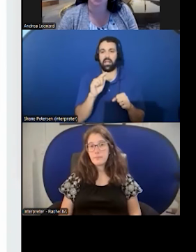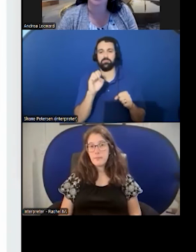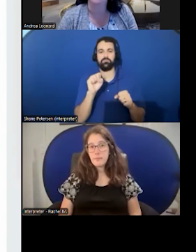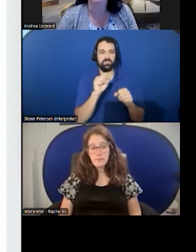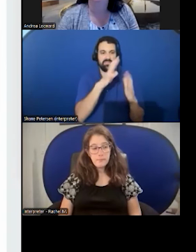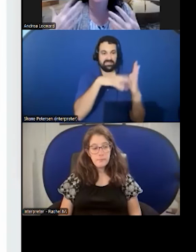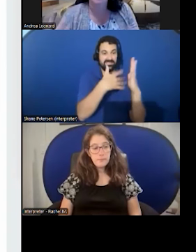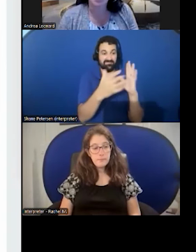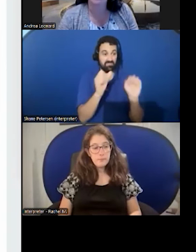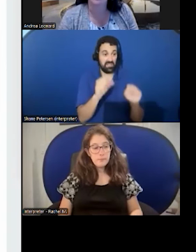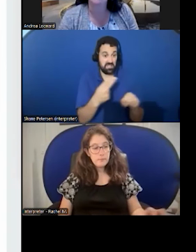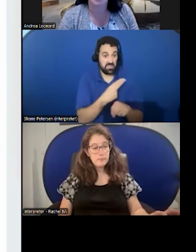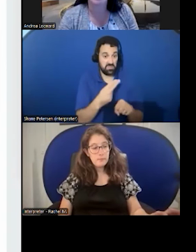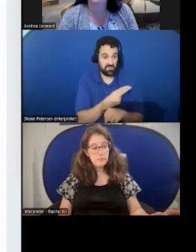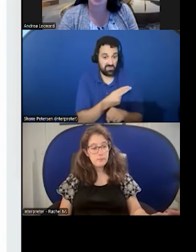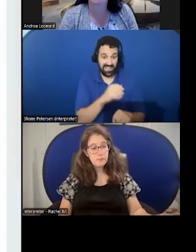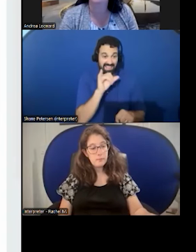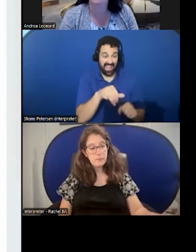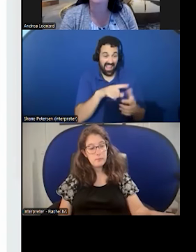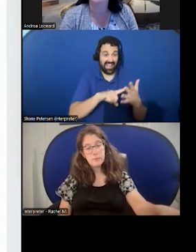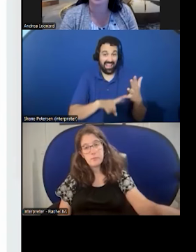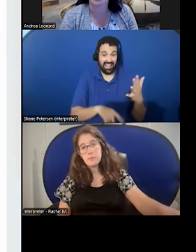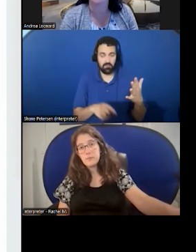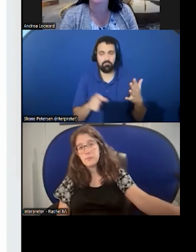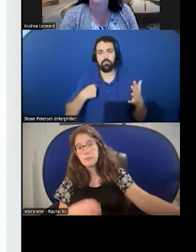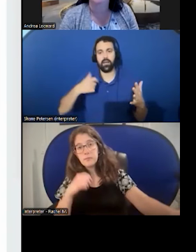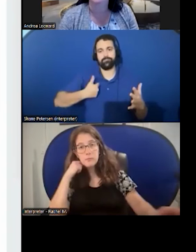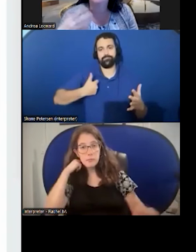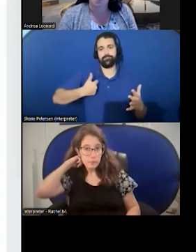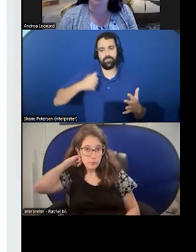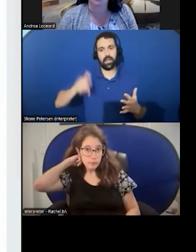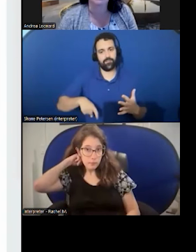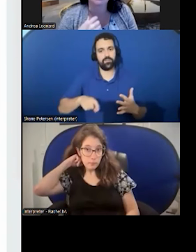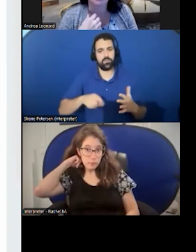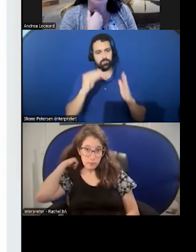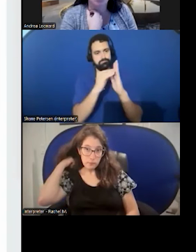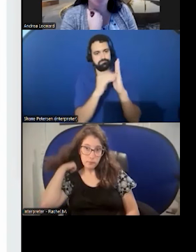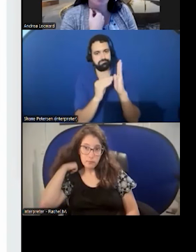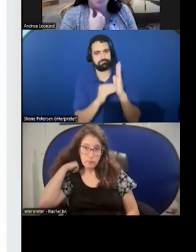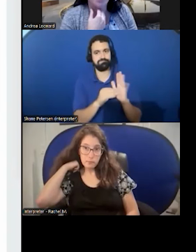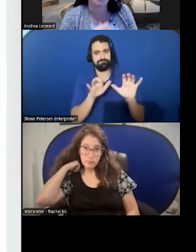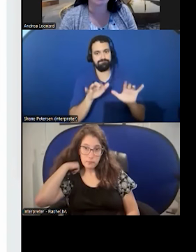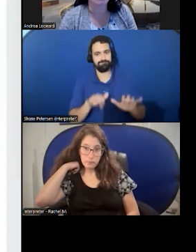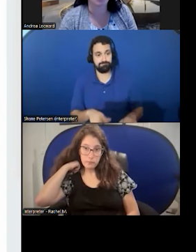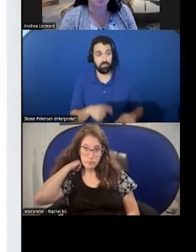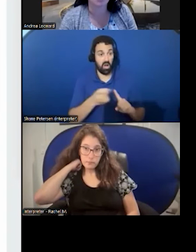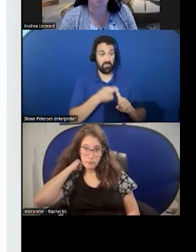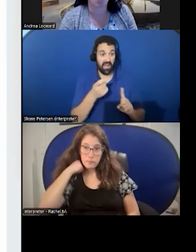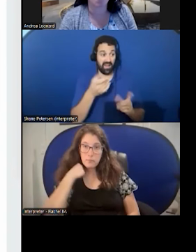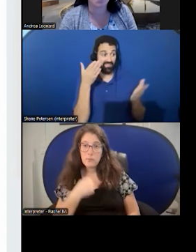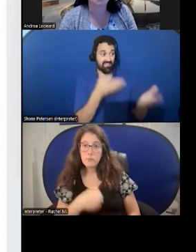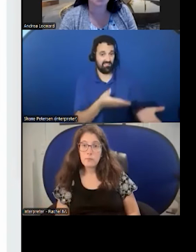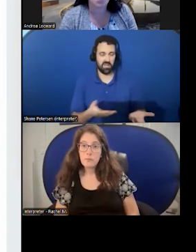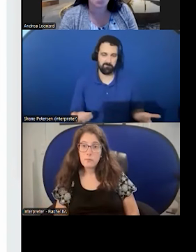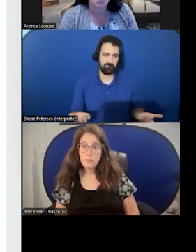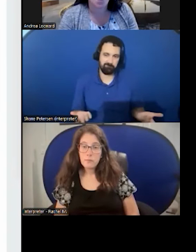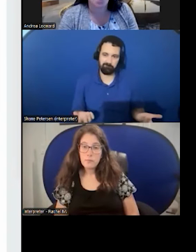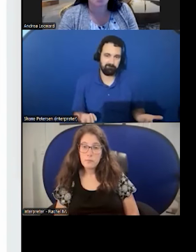this quiz. Those kind of things I would have to enter in separately. That's not going to be automatically filled in for